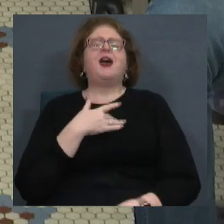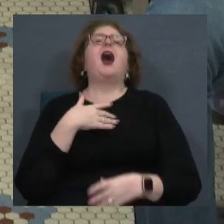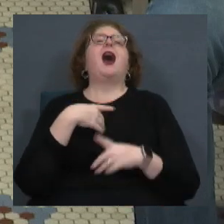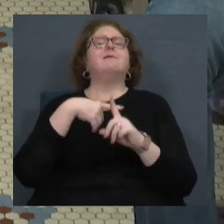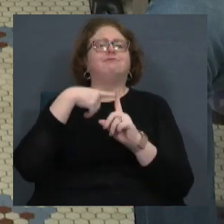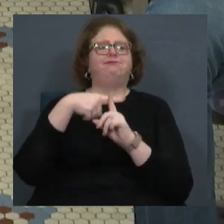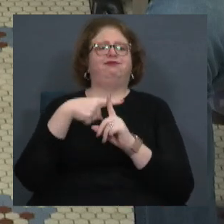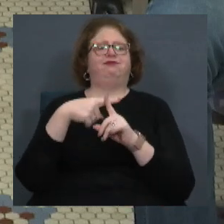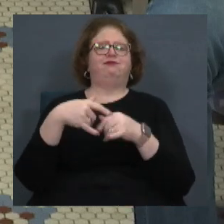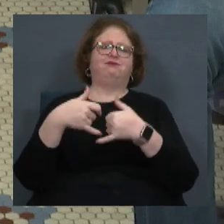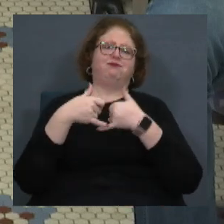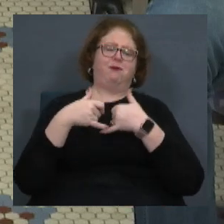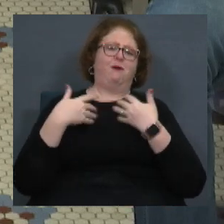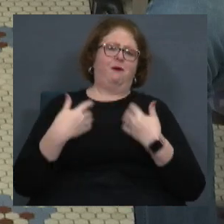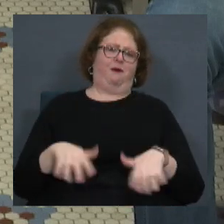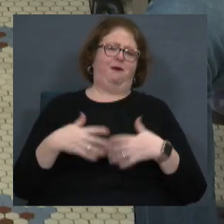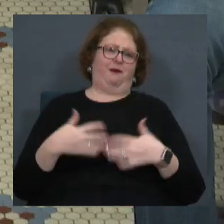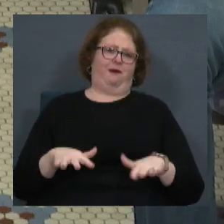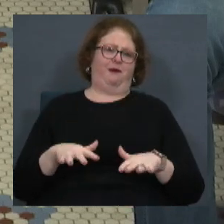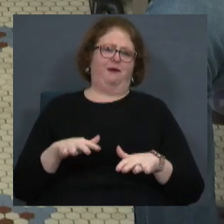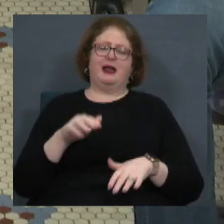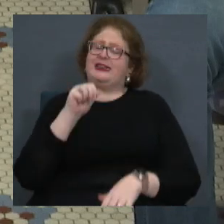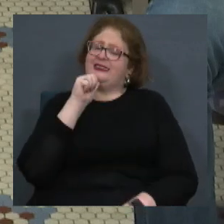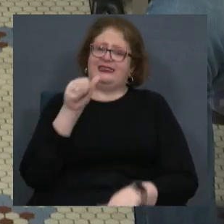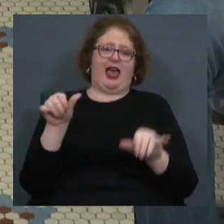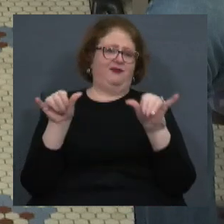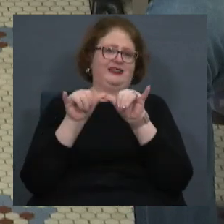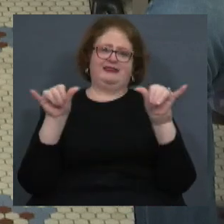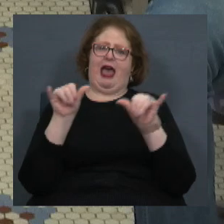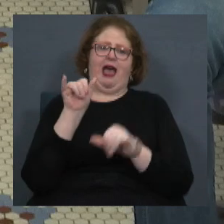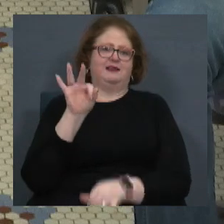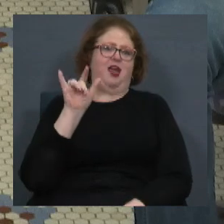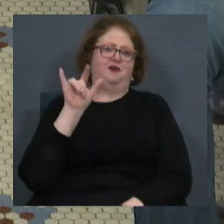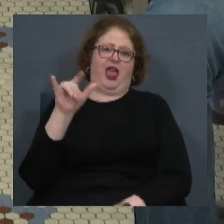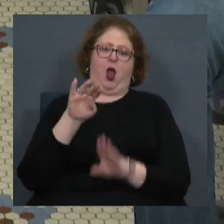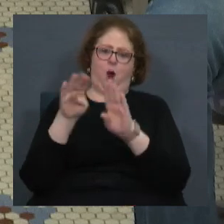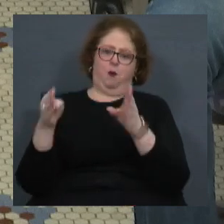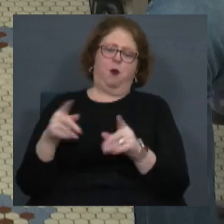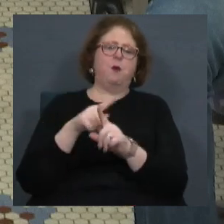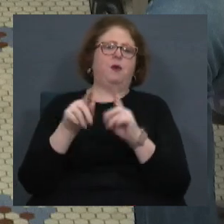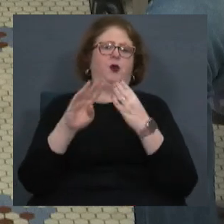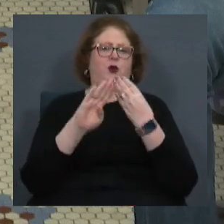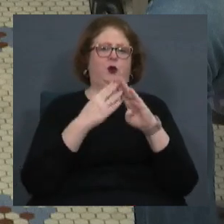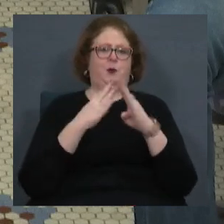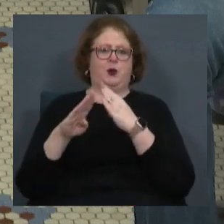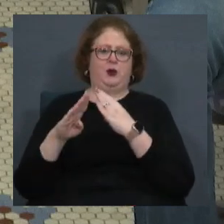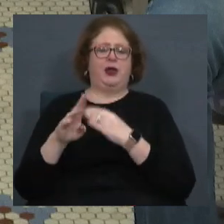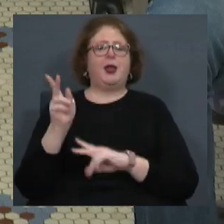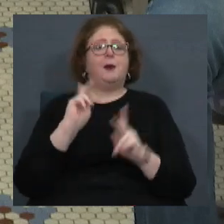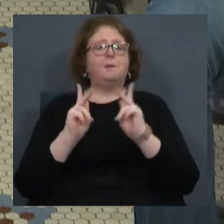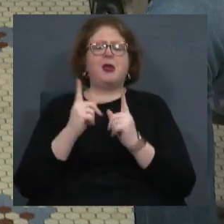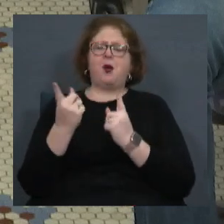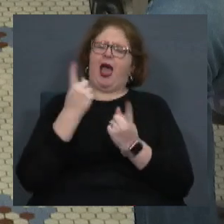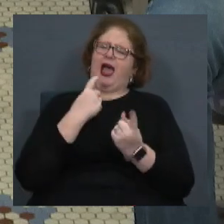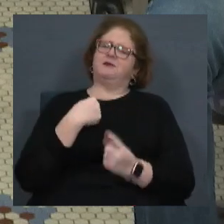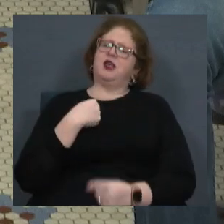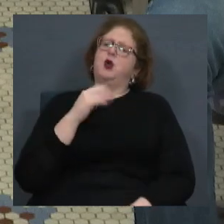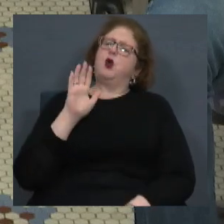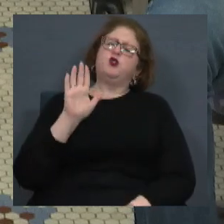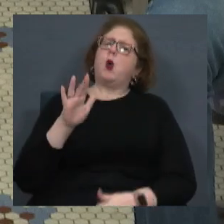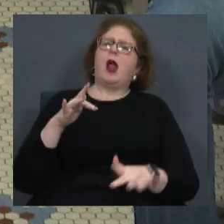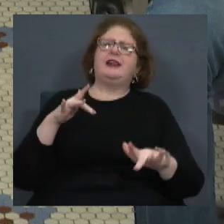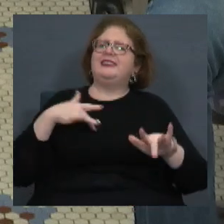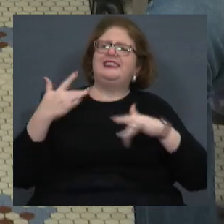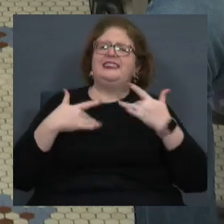size of the airport. It has to do with the community. People often ask me, what's the most exciting part of what I do? And I said, it's standing in